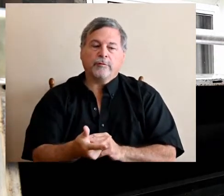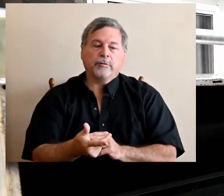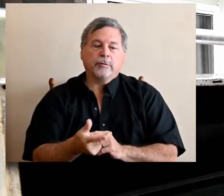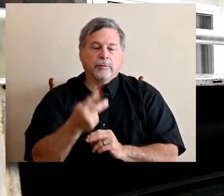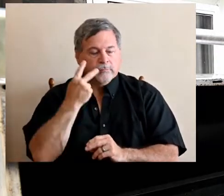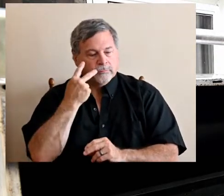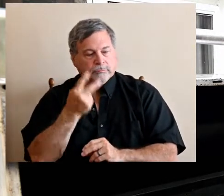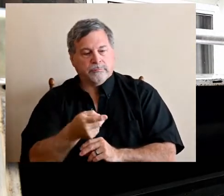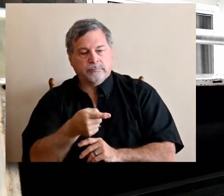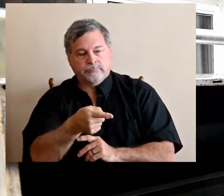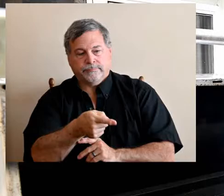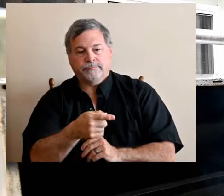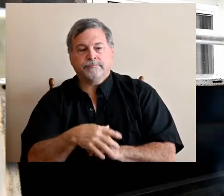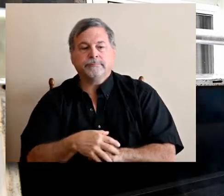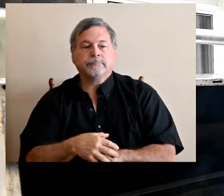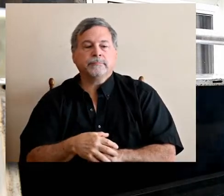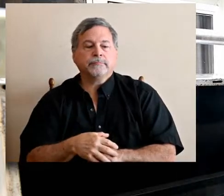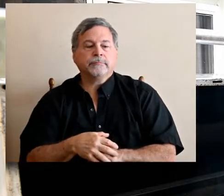over.